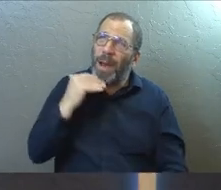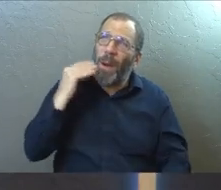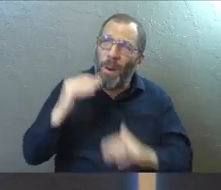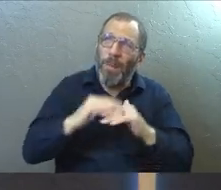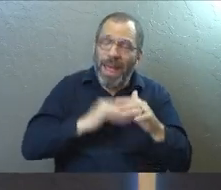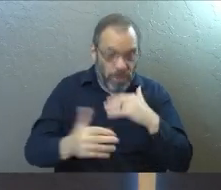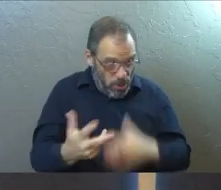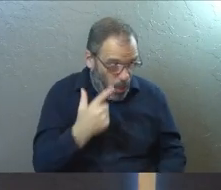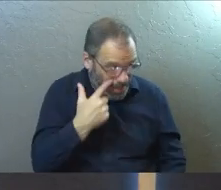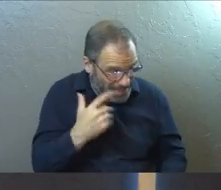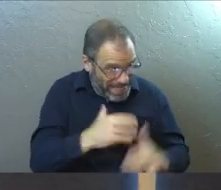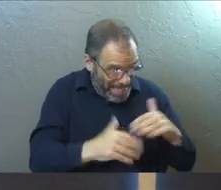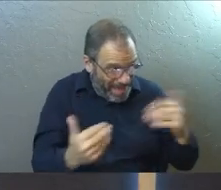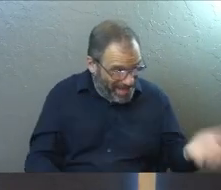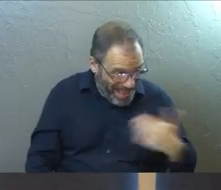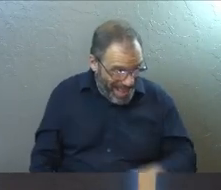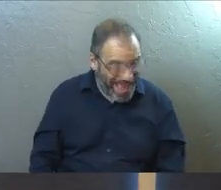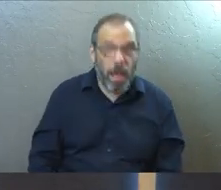sick. You want to see some heaven here?